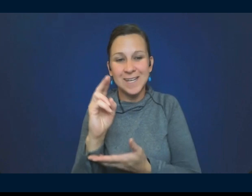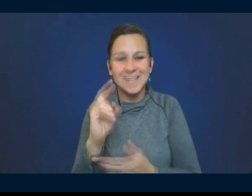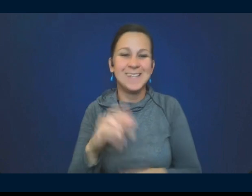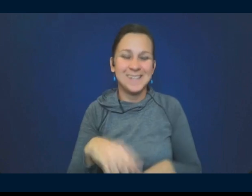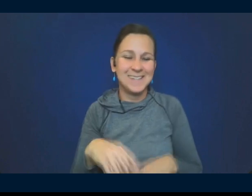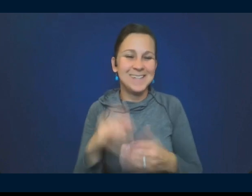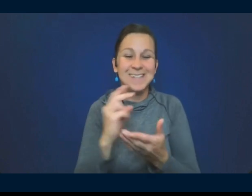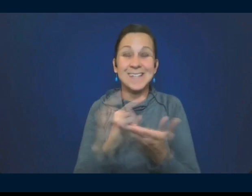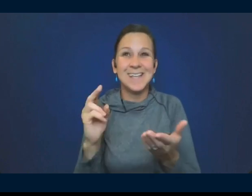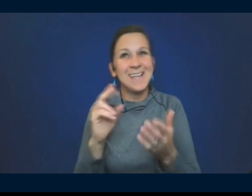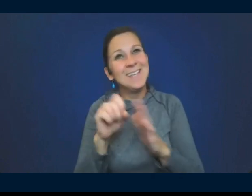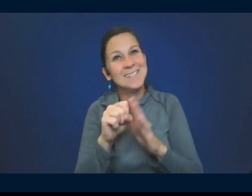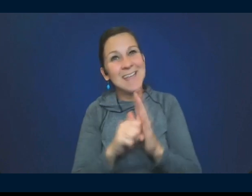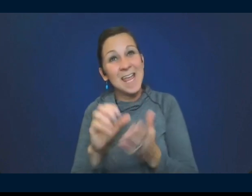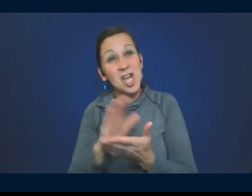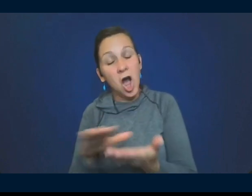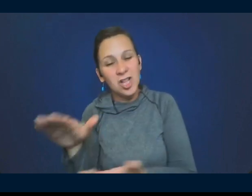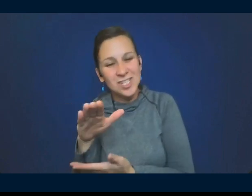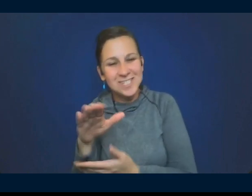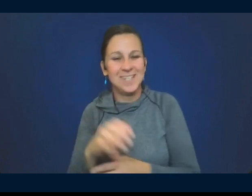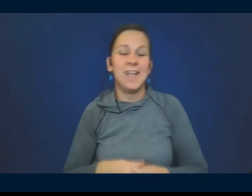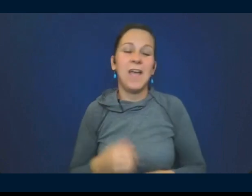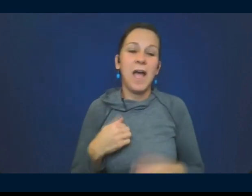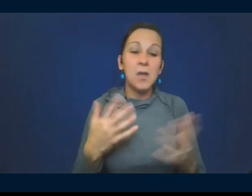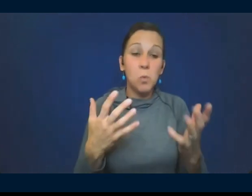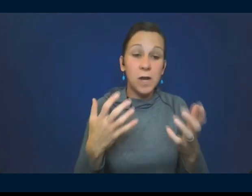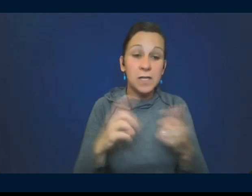College. I wanted to ask